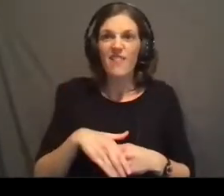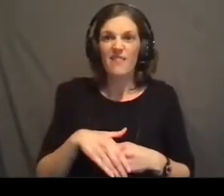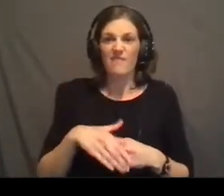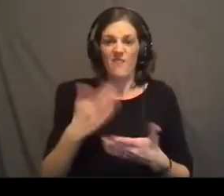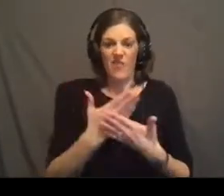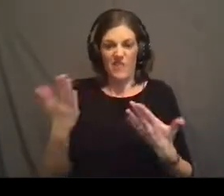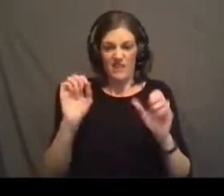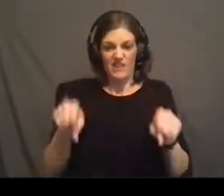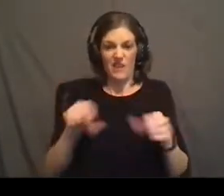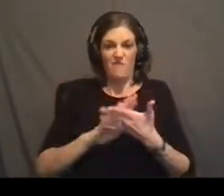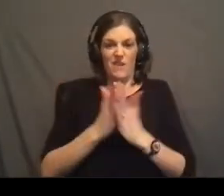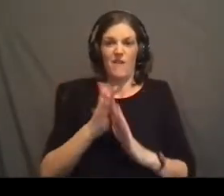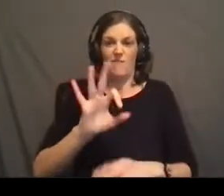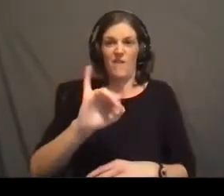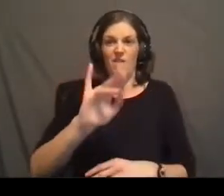be.